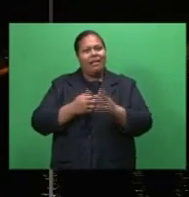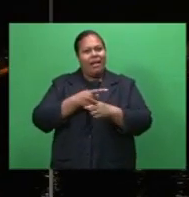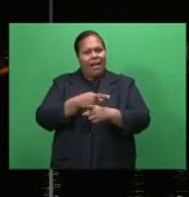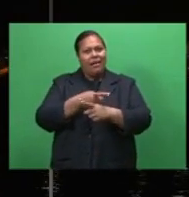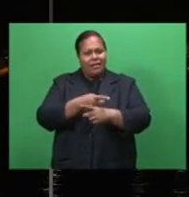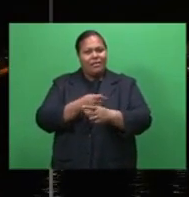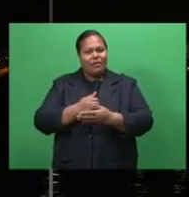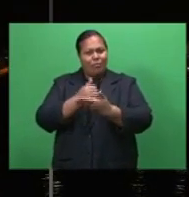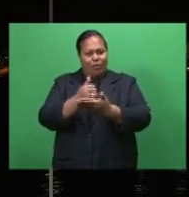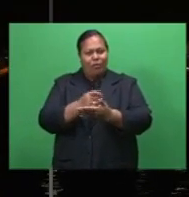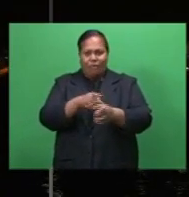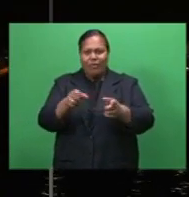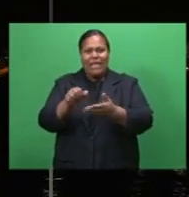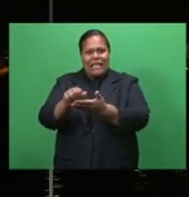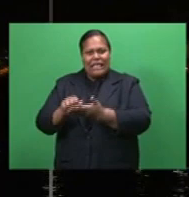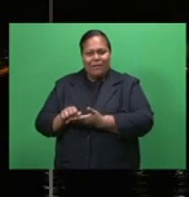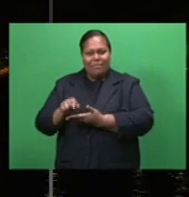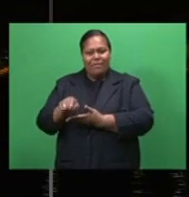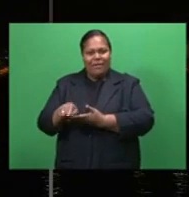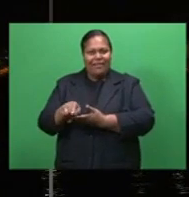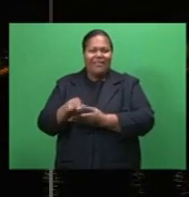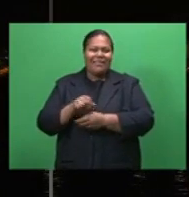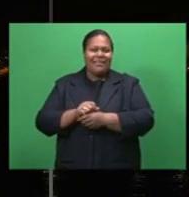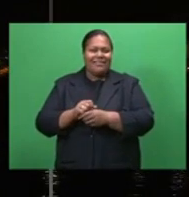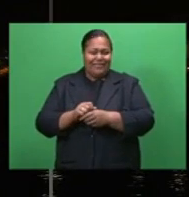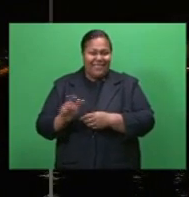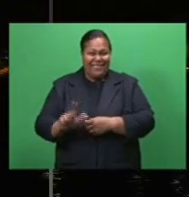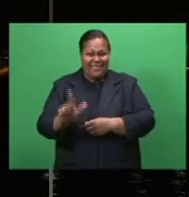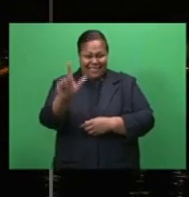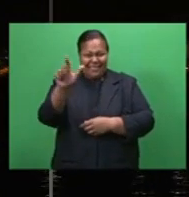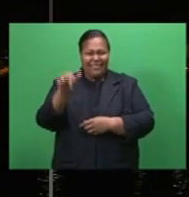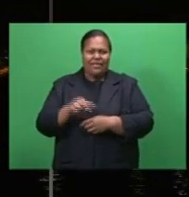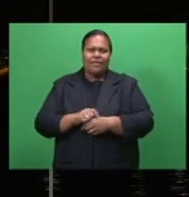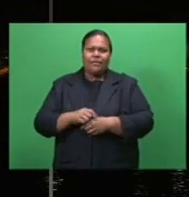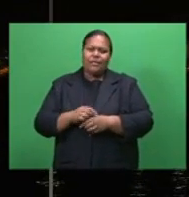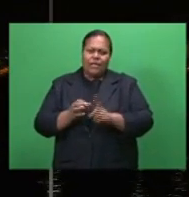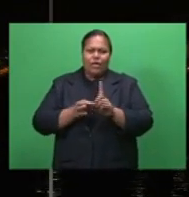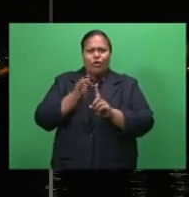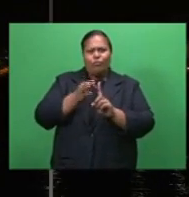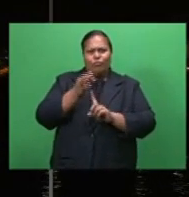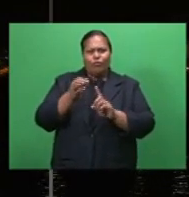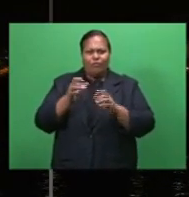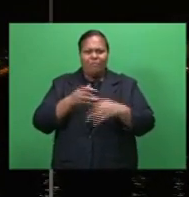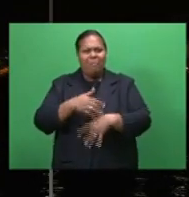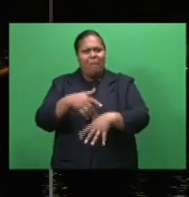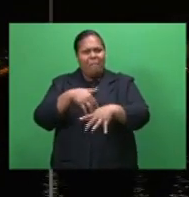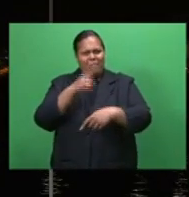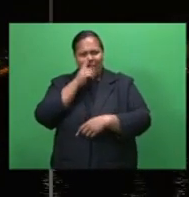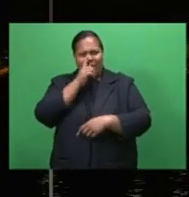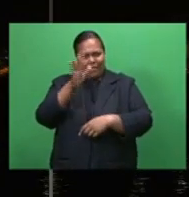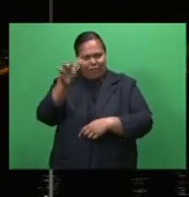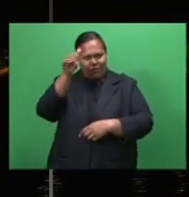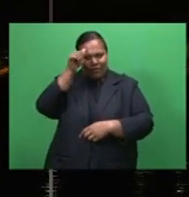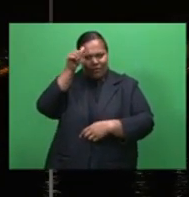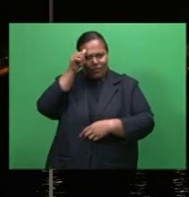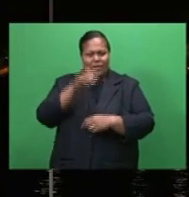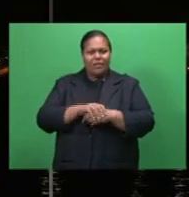of the species and improving public knowledge. It will also prioritize efforts towards recovery and